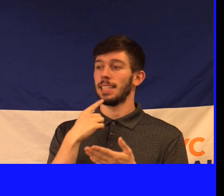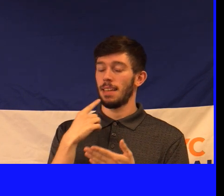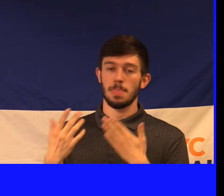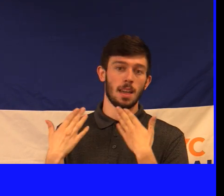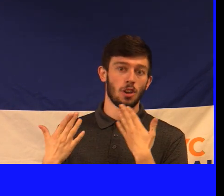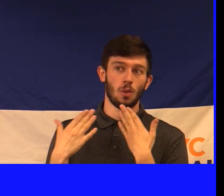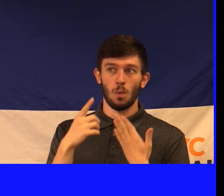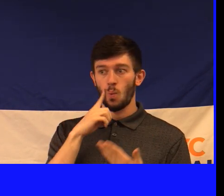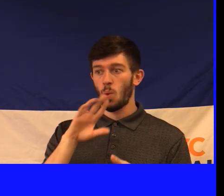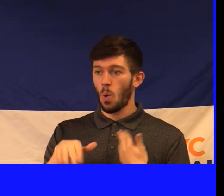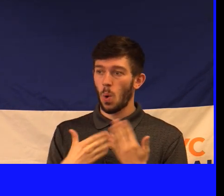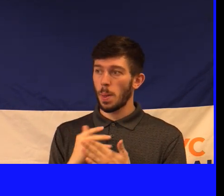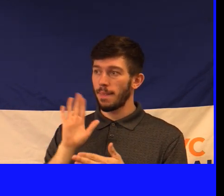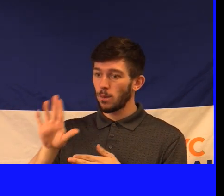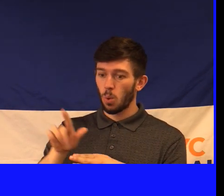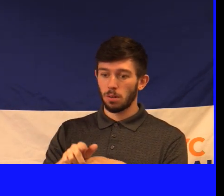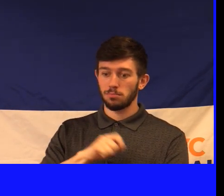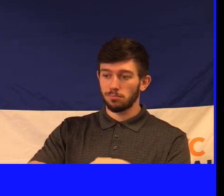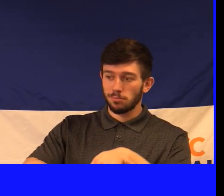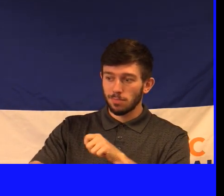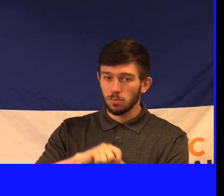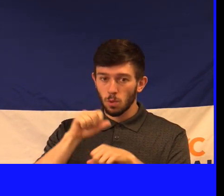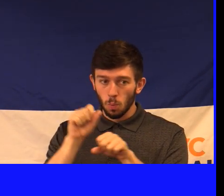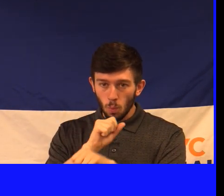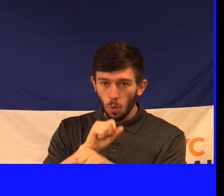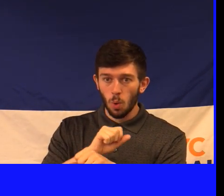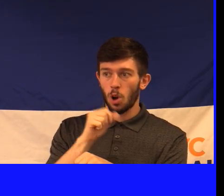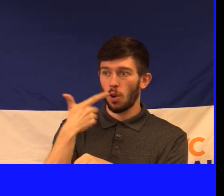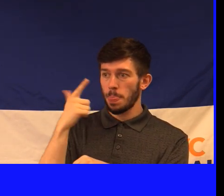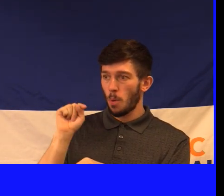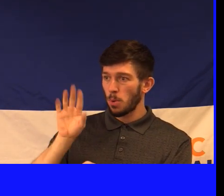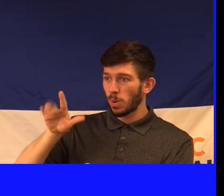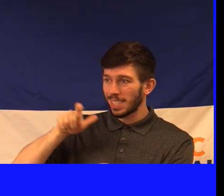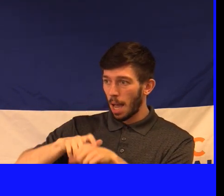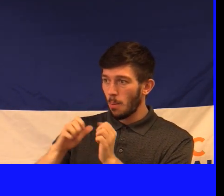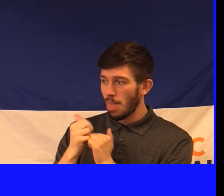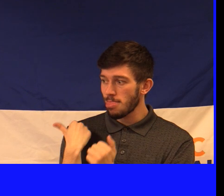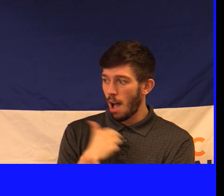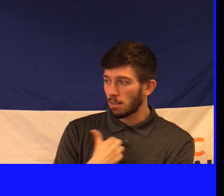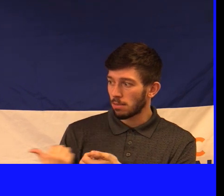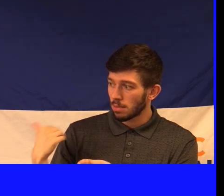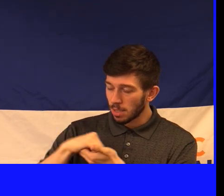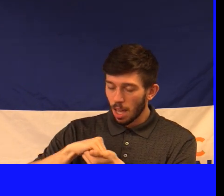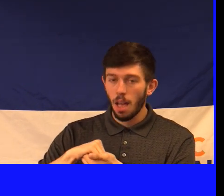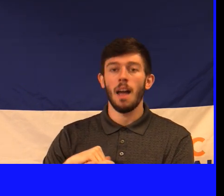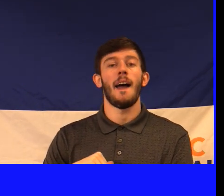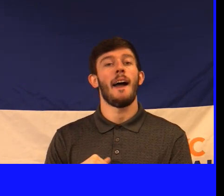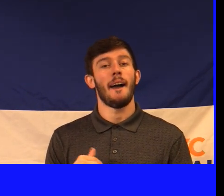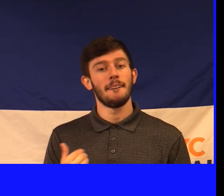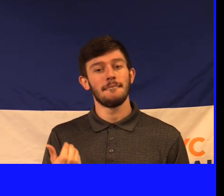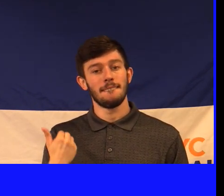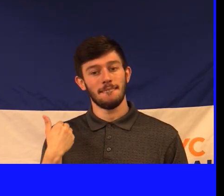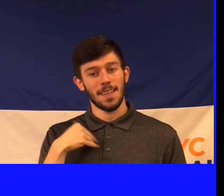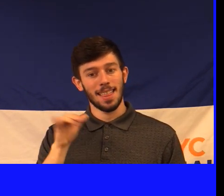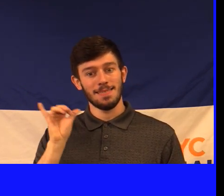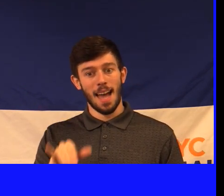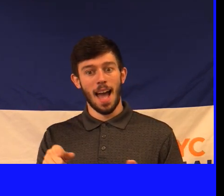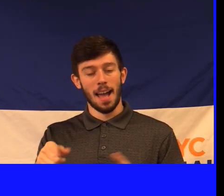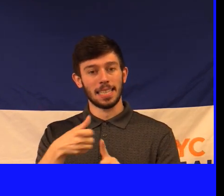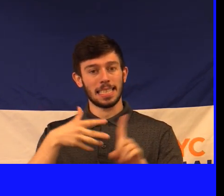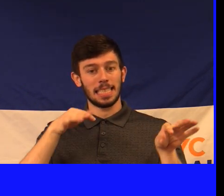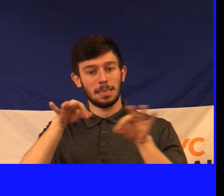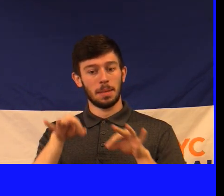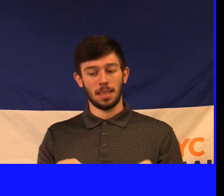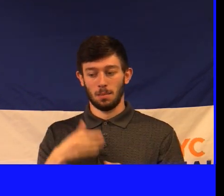gone into this and the time that Grant Thornton has spent with us. And I really appreciate how they have explained the process to board members, especially